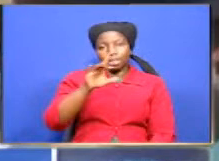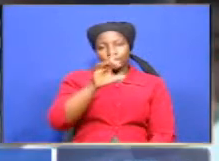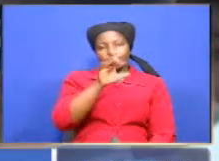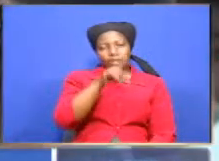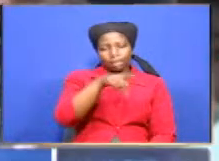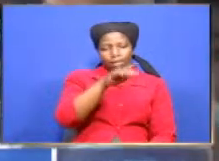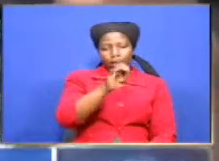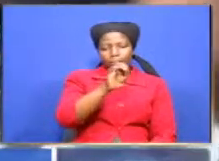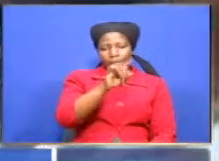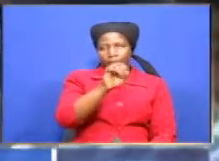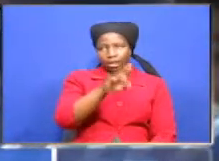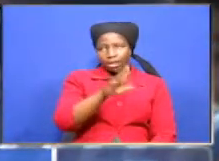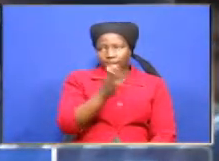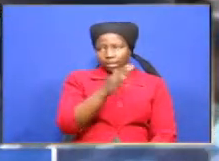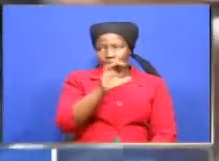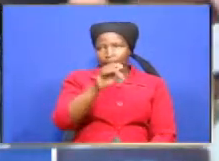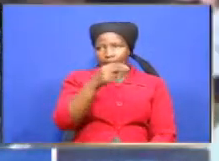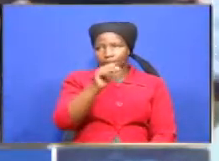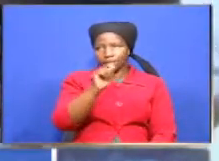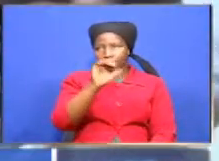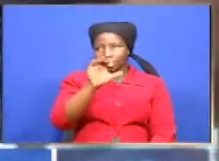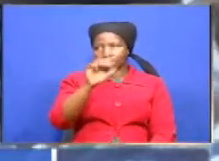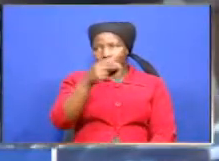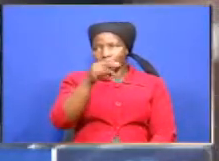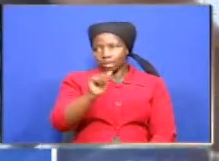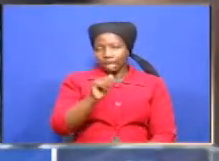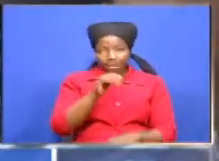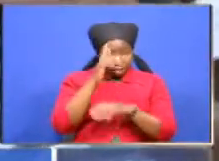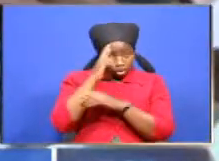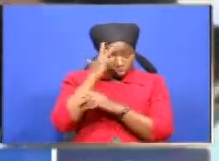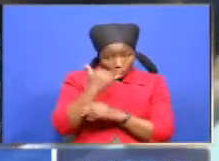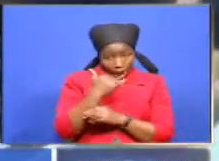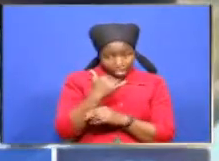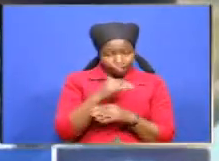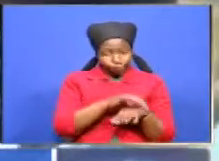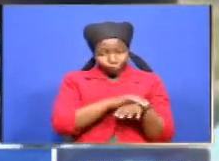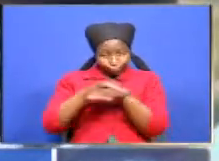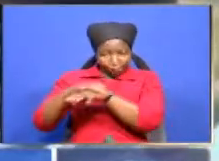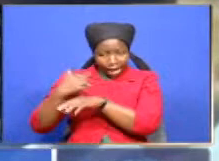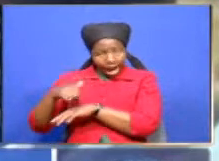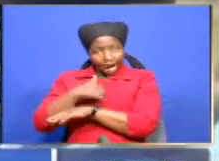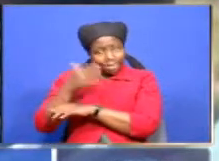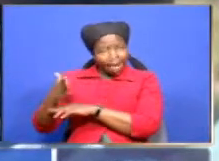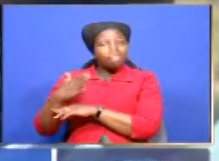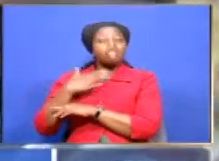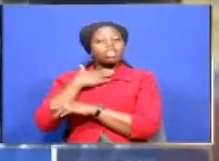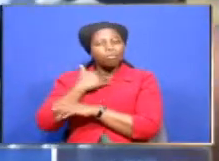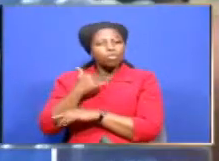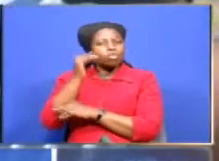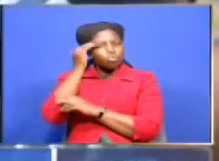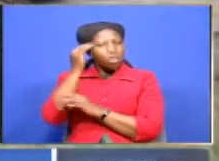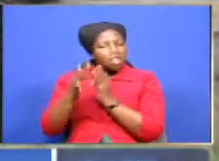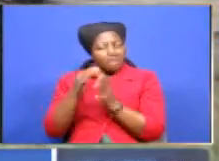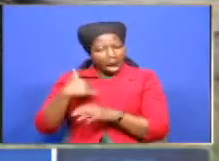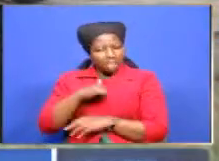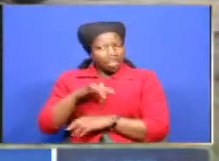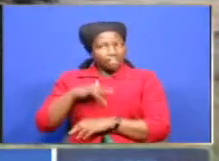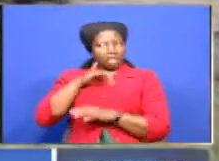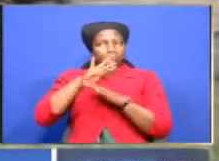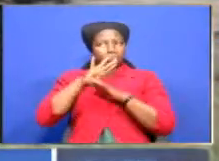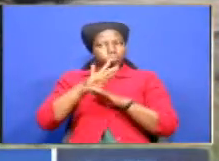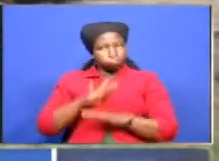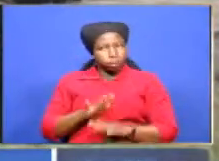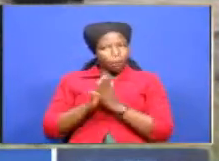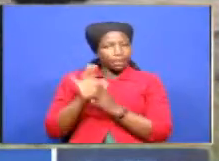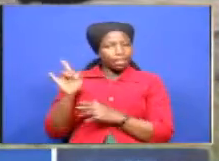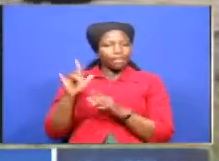Chacha. Ile kitu ilifanya watulete hapa, walikuwa wanataka kujua kama roho zetu zitaridhika na hii shamba.